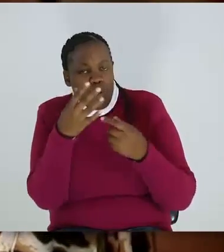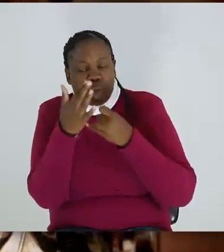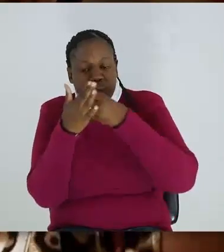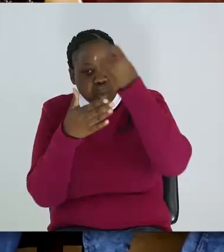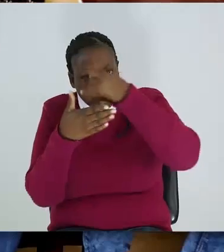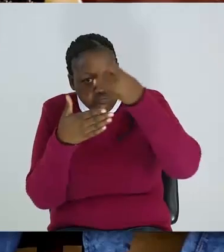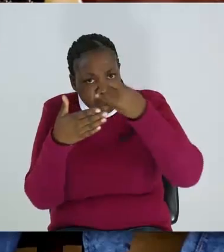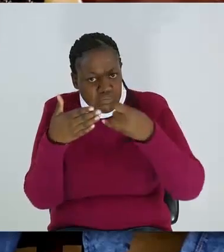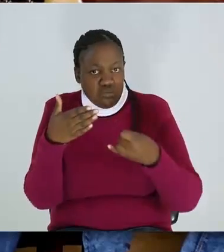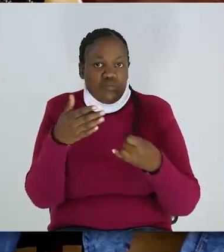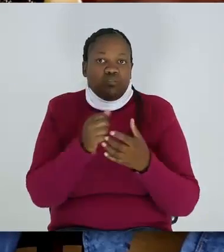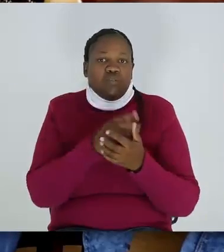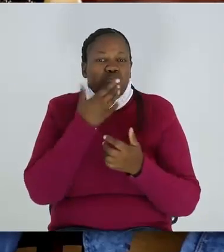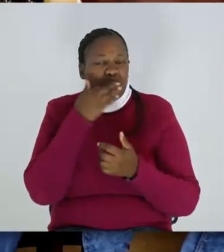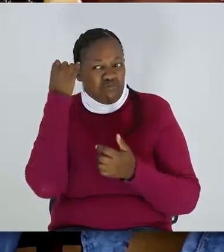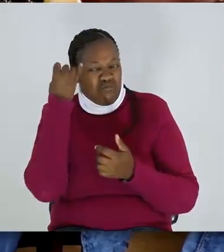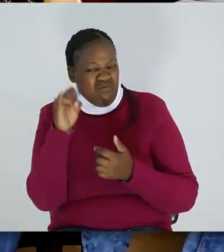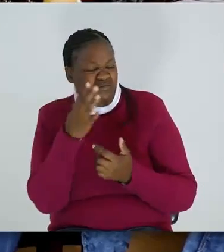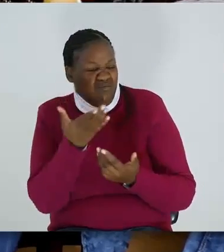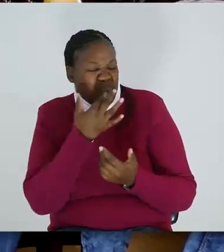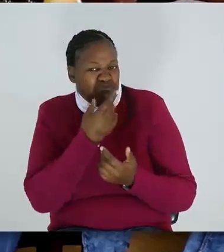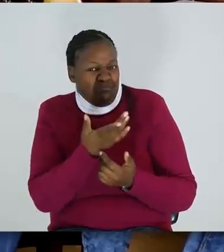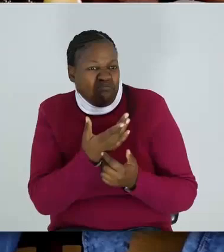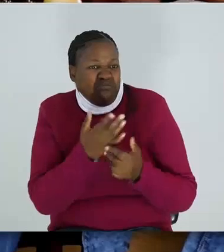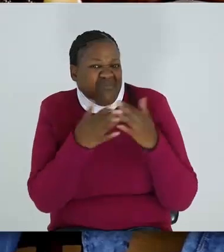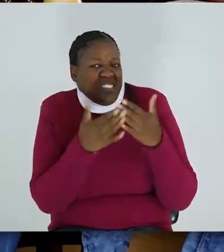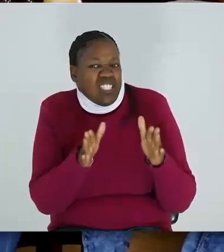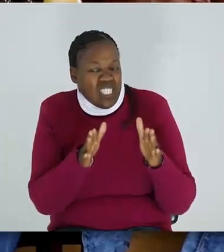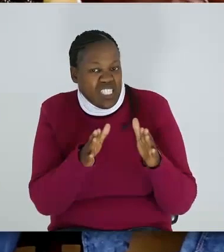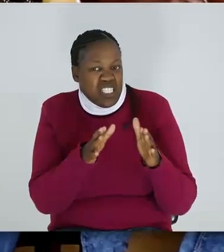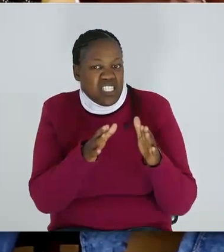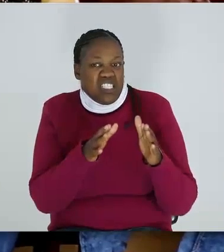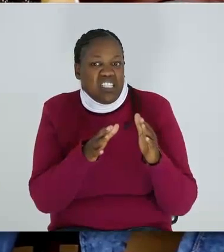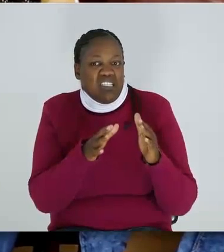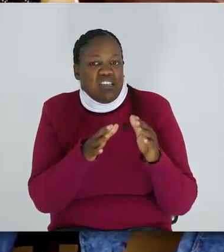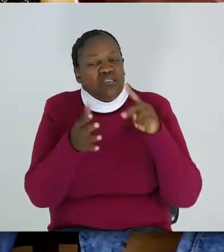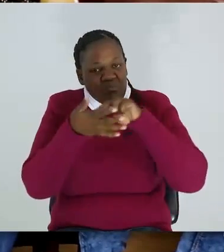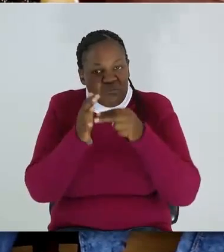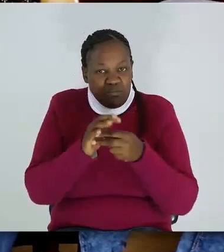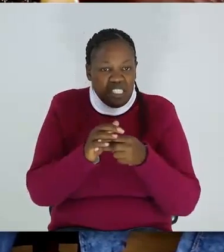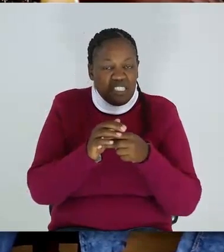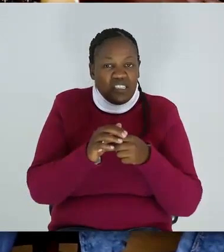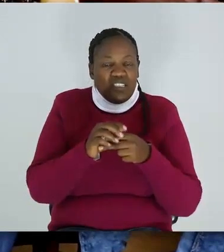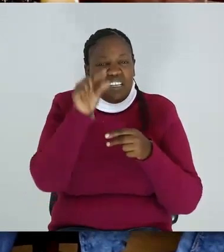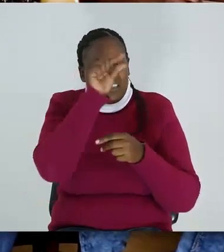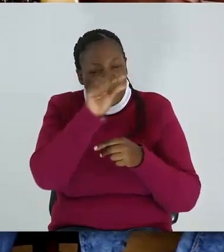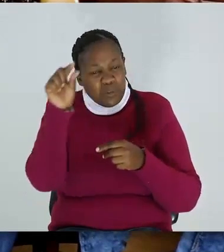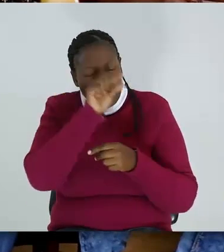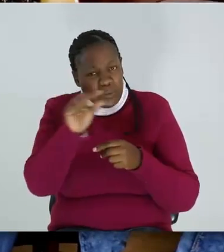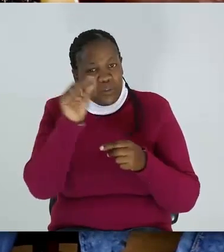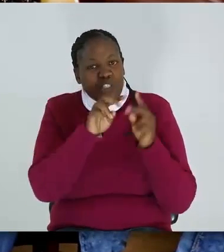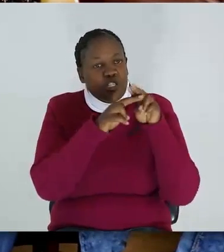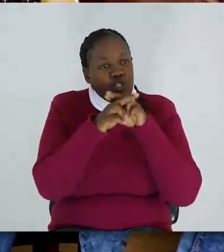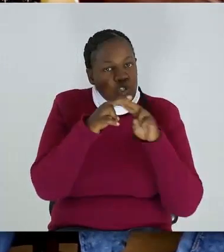or drawings. Whose idea was that? Whoever it was, figure of speech has come to mean the type of word